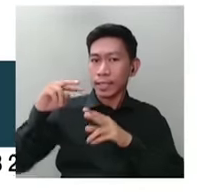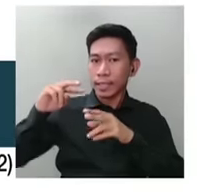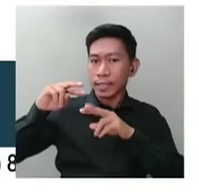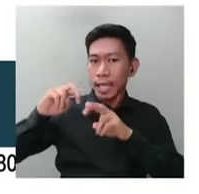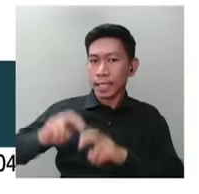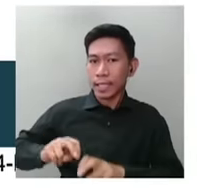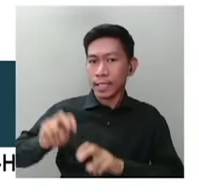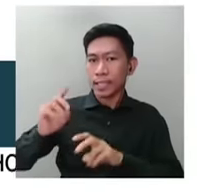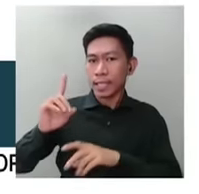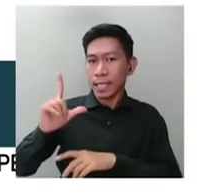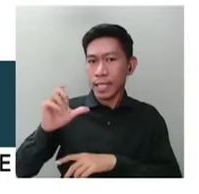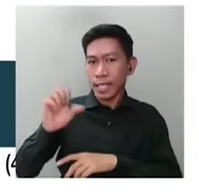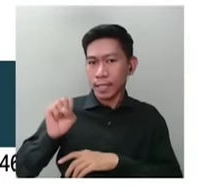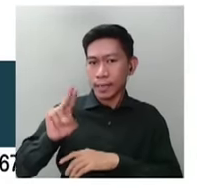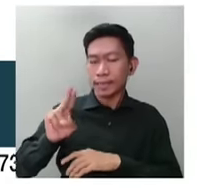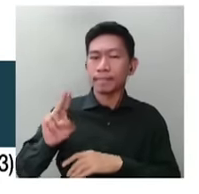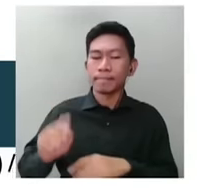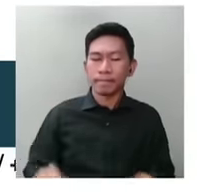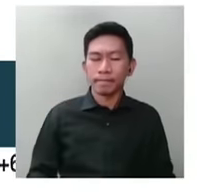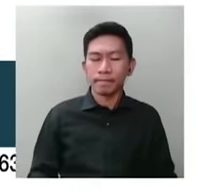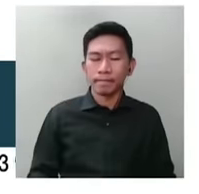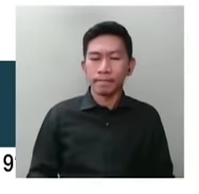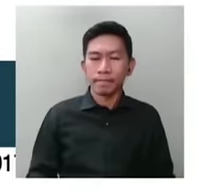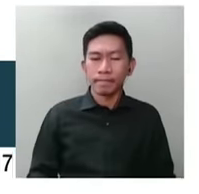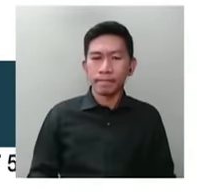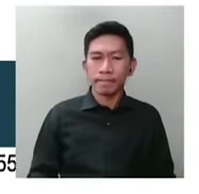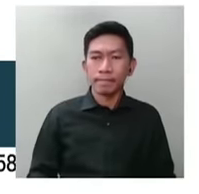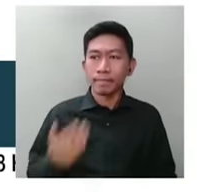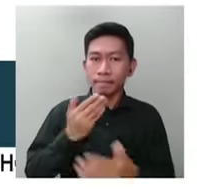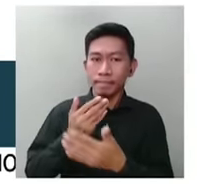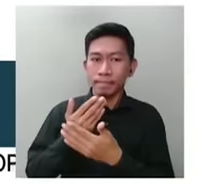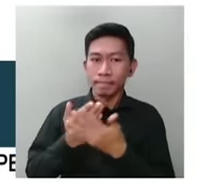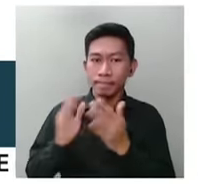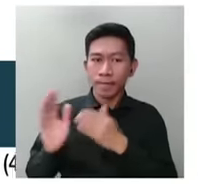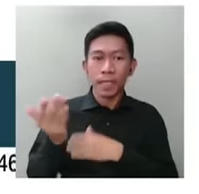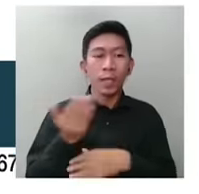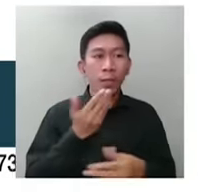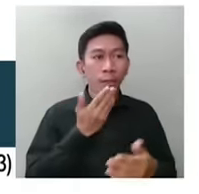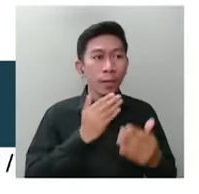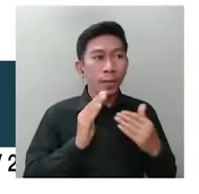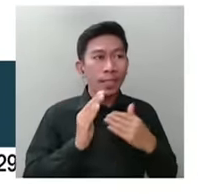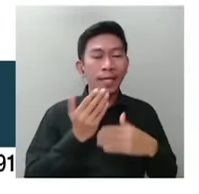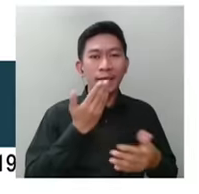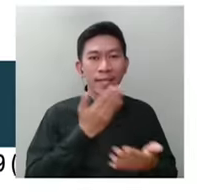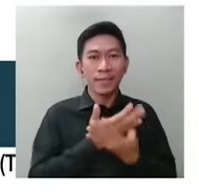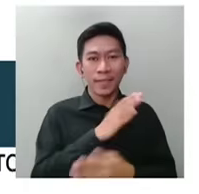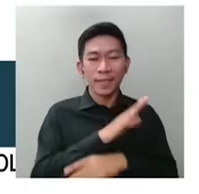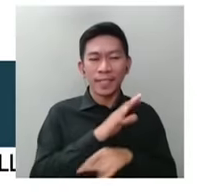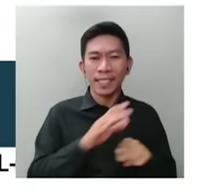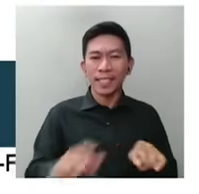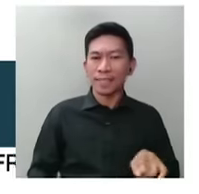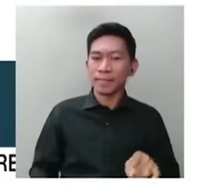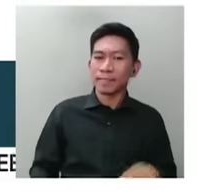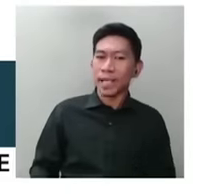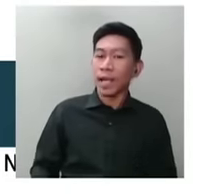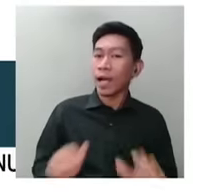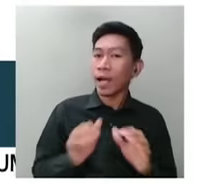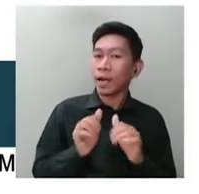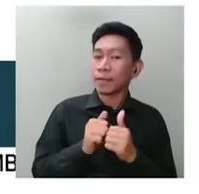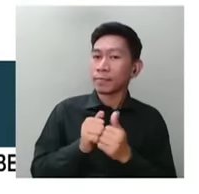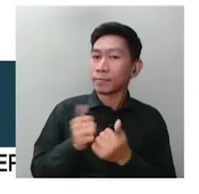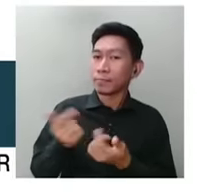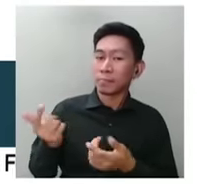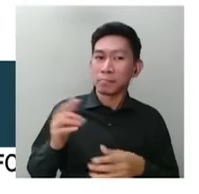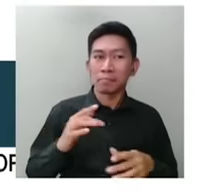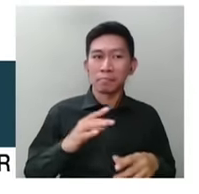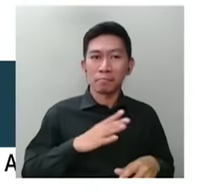thanks for joining us today. Good morning. Good afternoon, Carmina. How are you doing? I'm doing good. And yourself? I'm doing well.